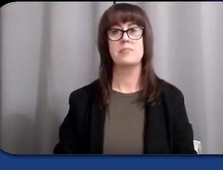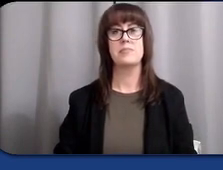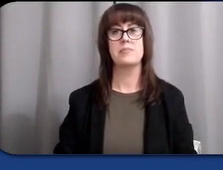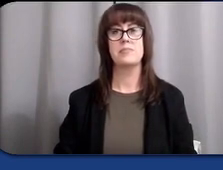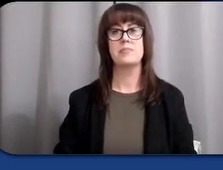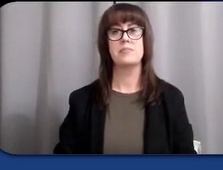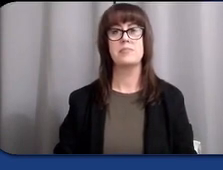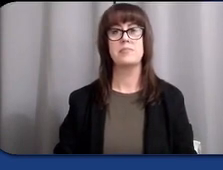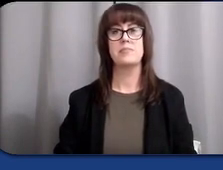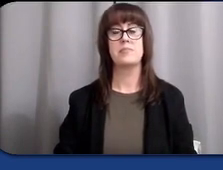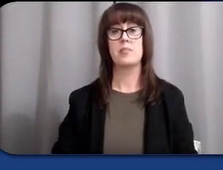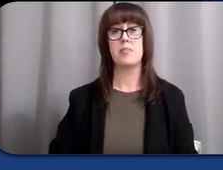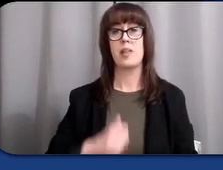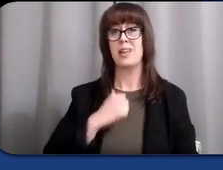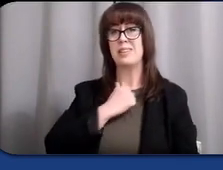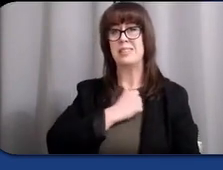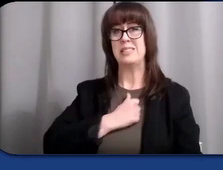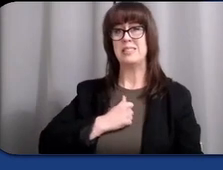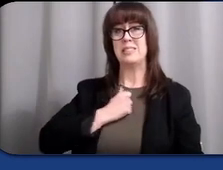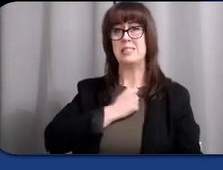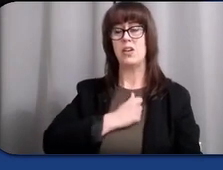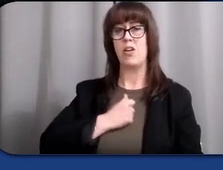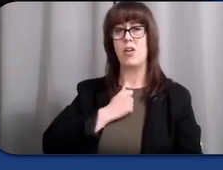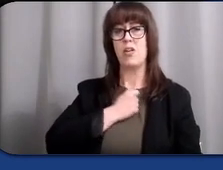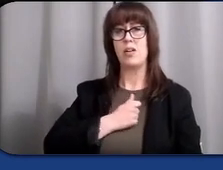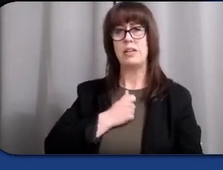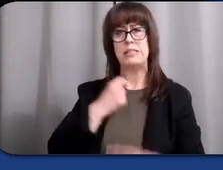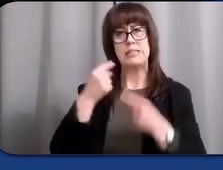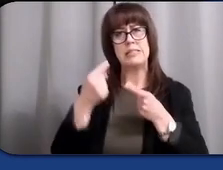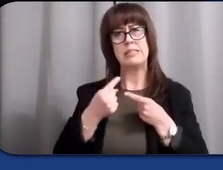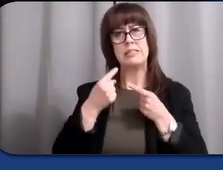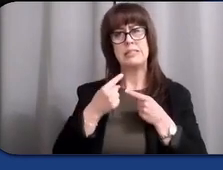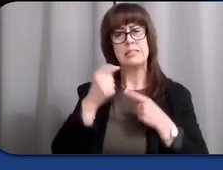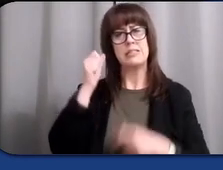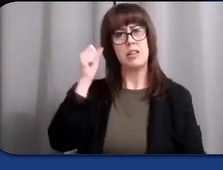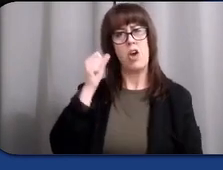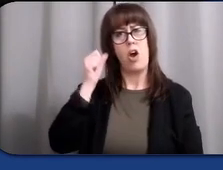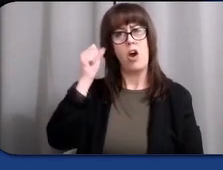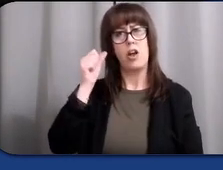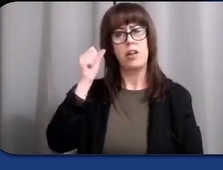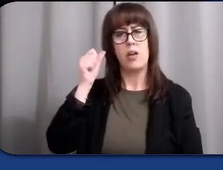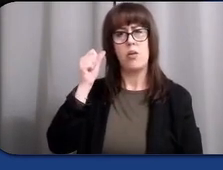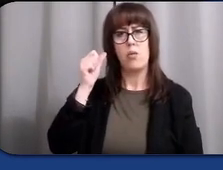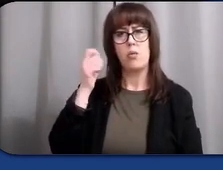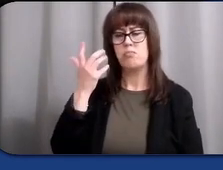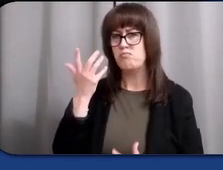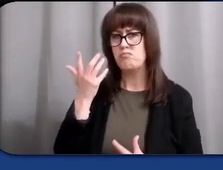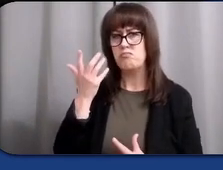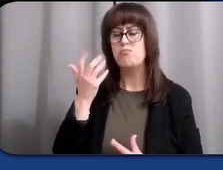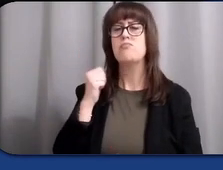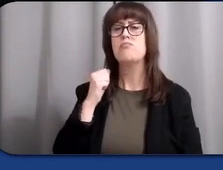Sorry, we're having some kind of audio issue. Jock,